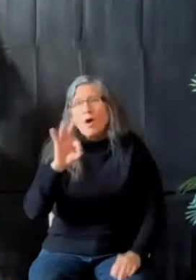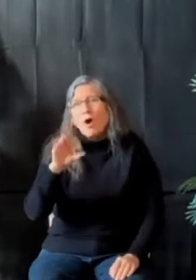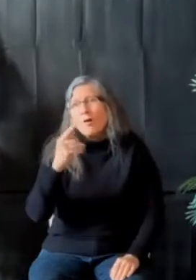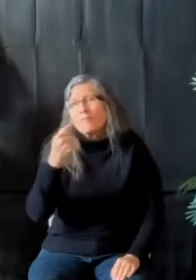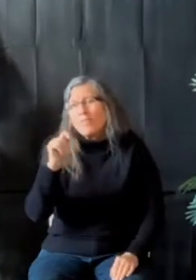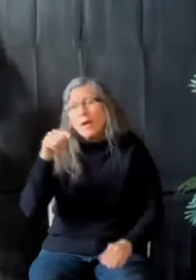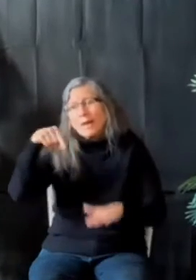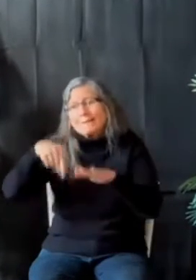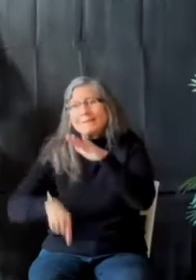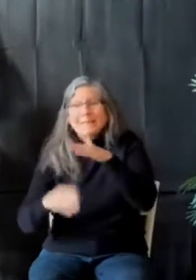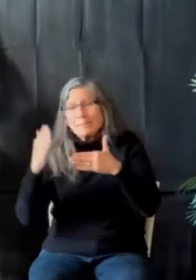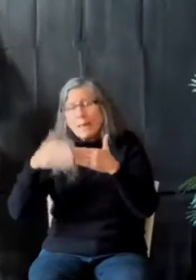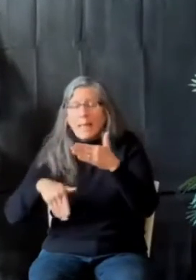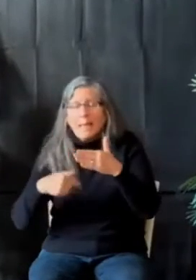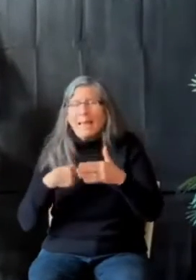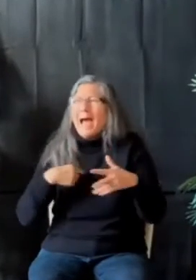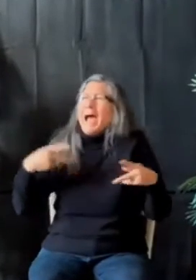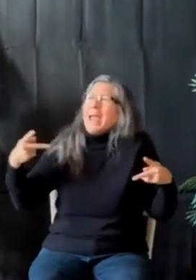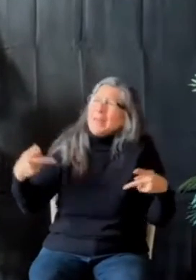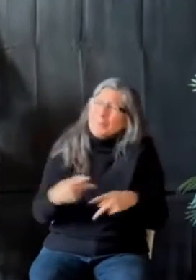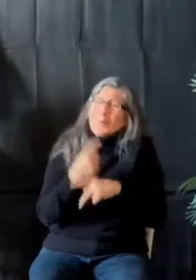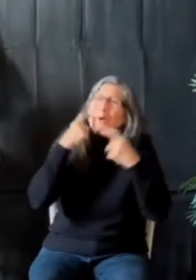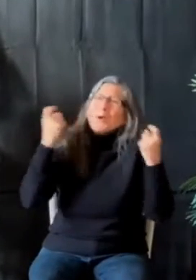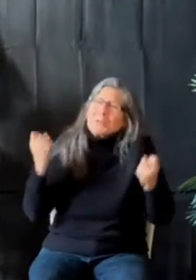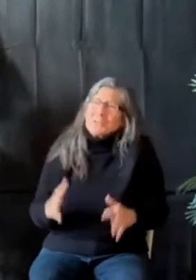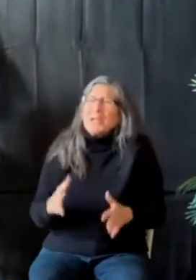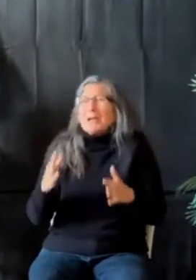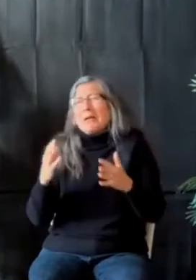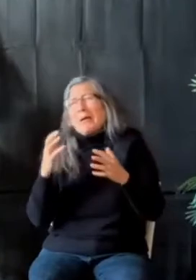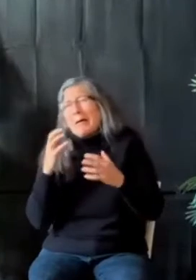worst sinner ever. I've committed the most horrible sin.